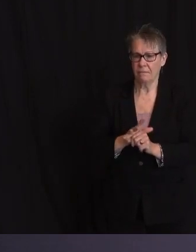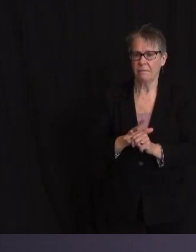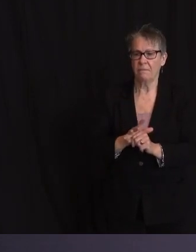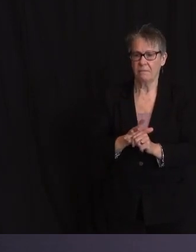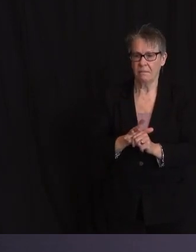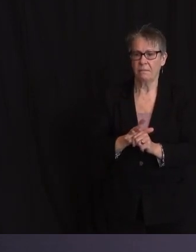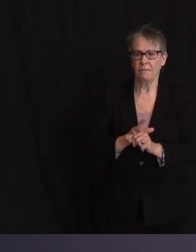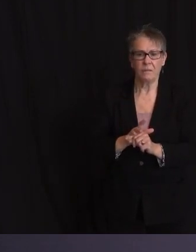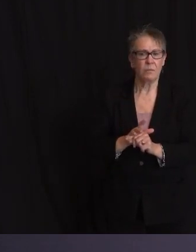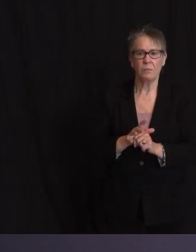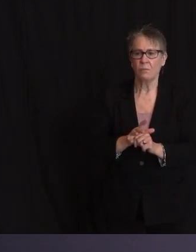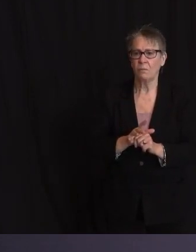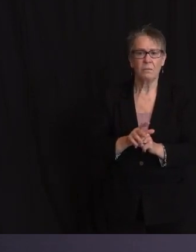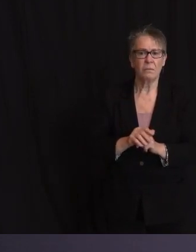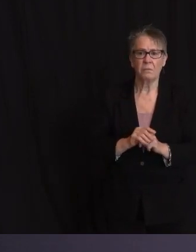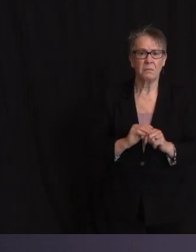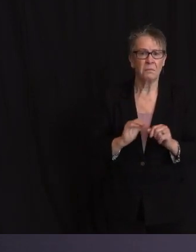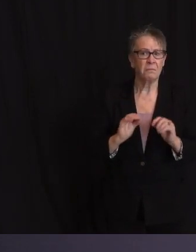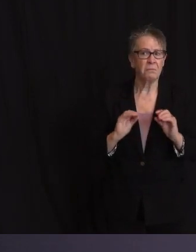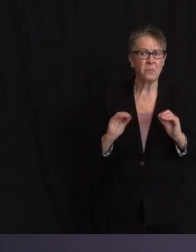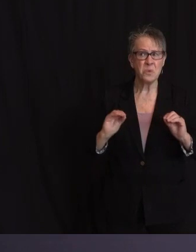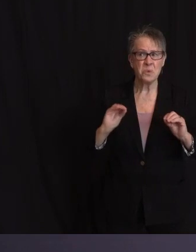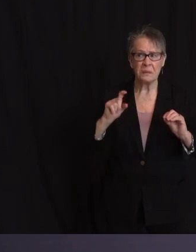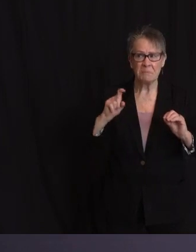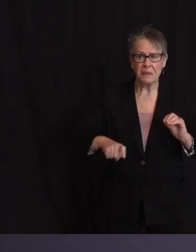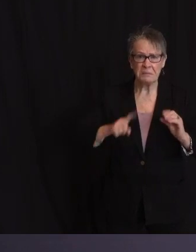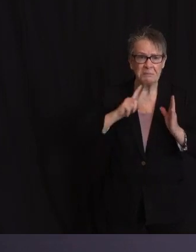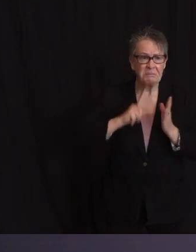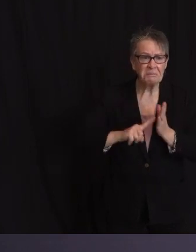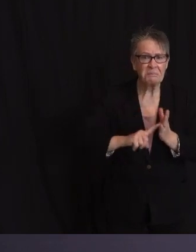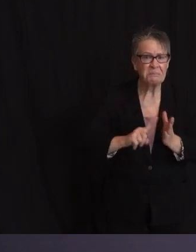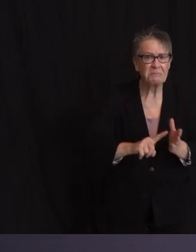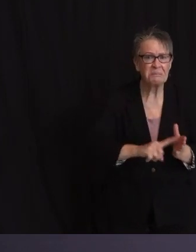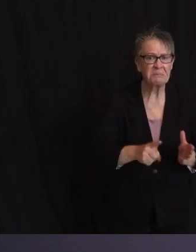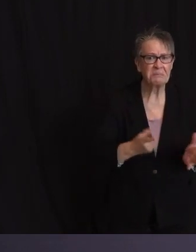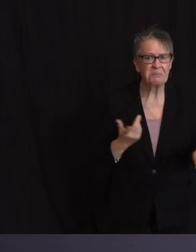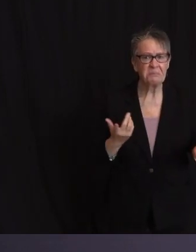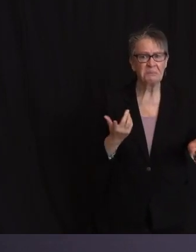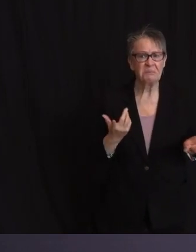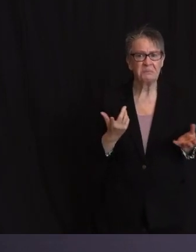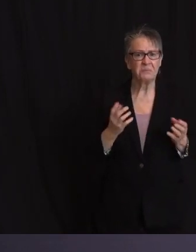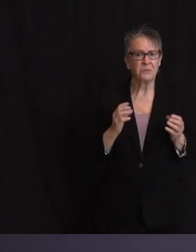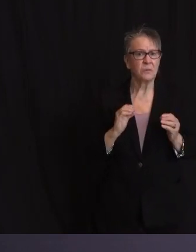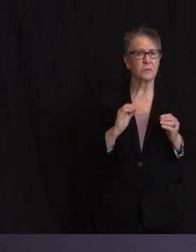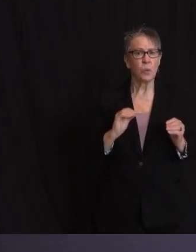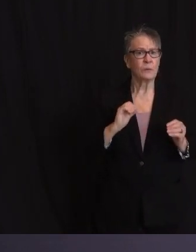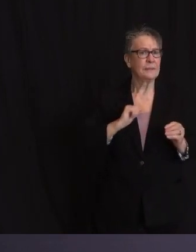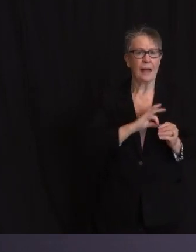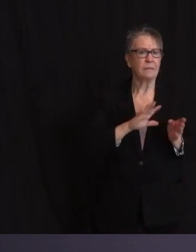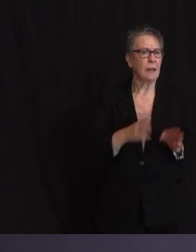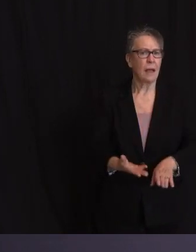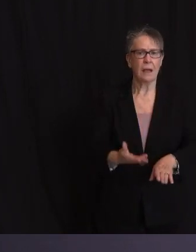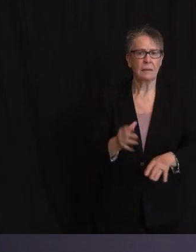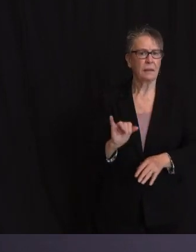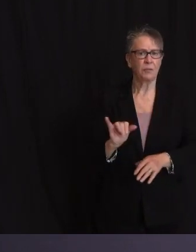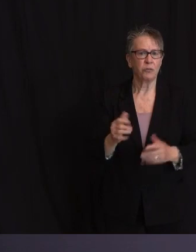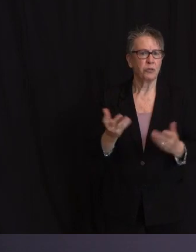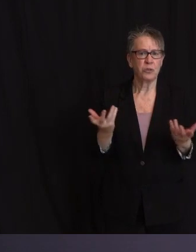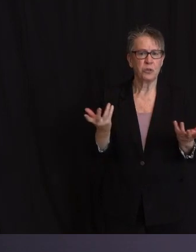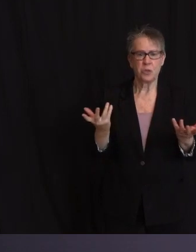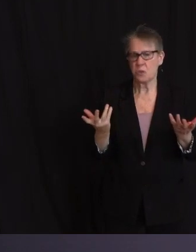deaths among staff. Is that today's? John, please take us home. Andover,